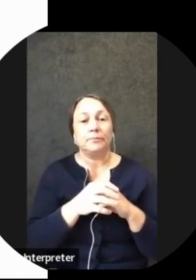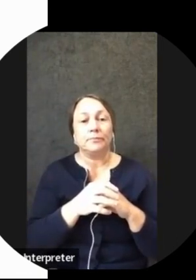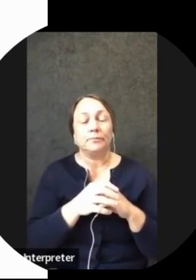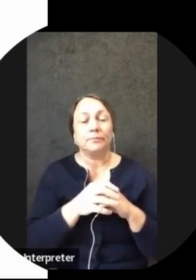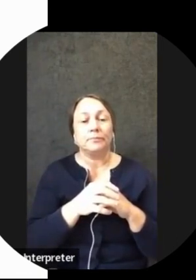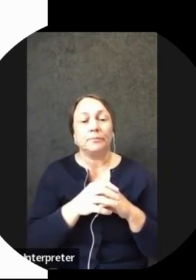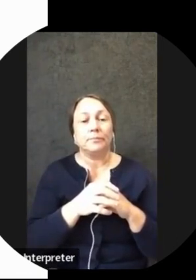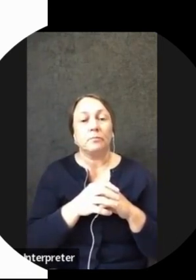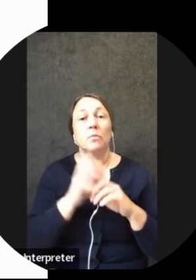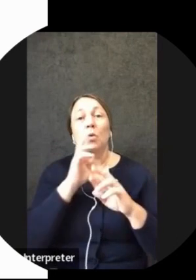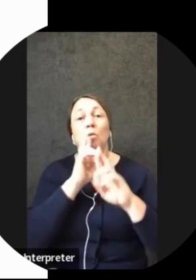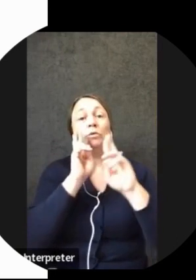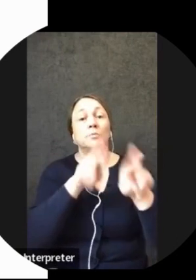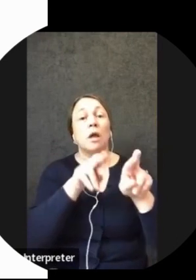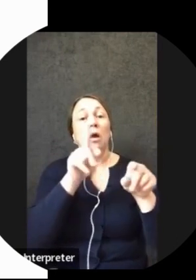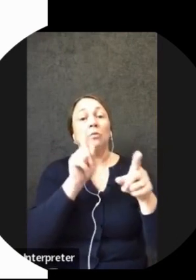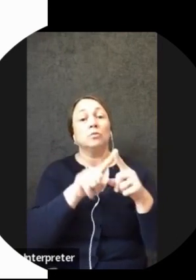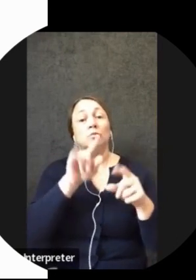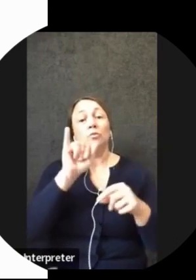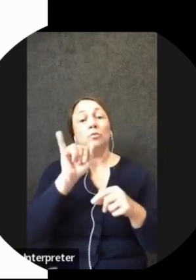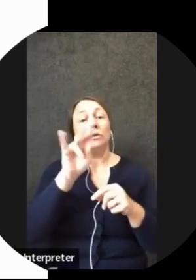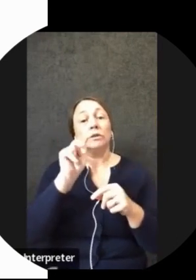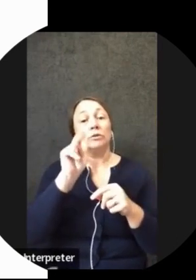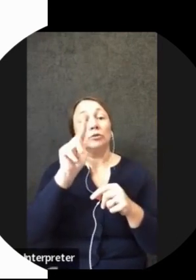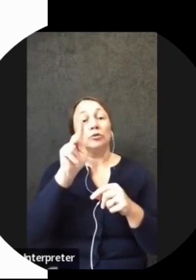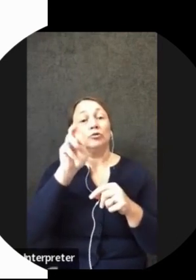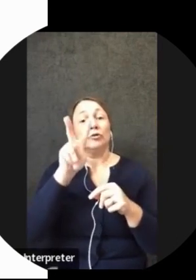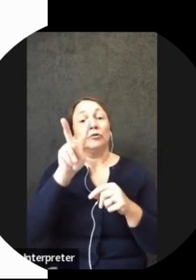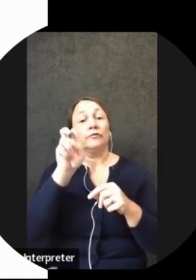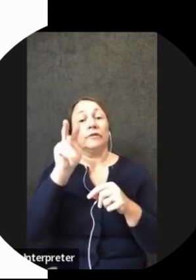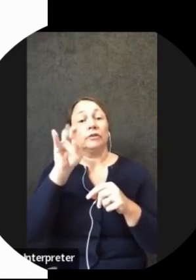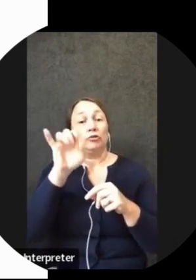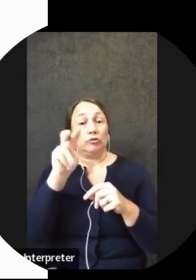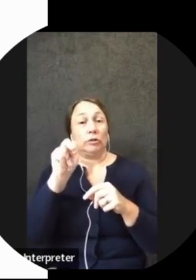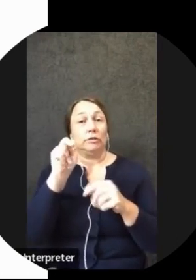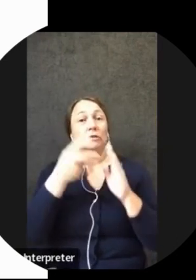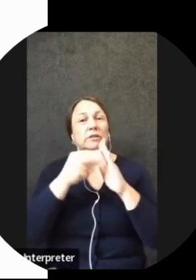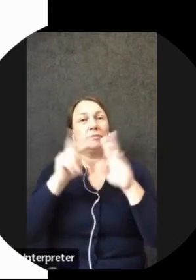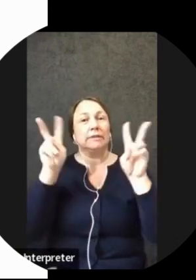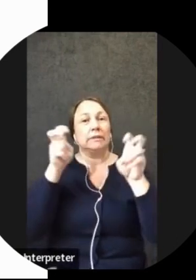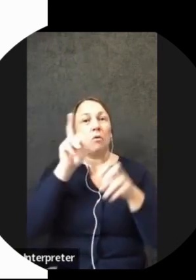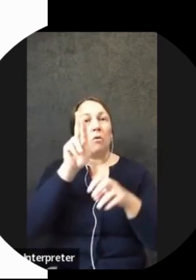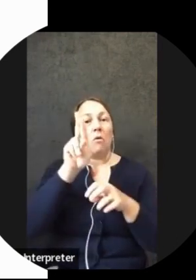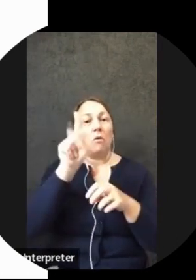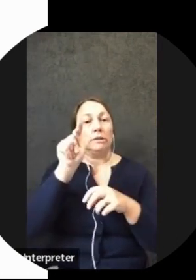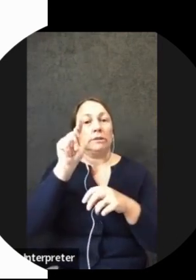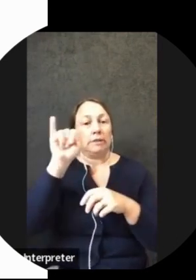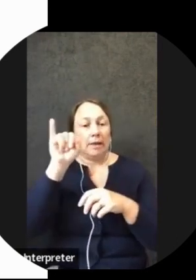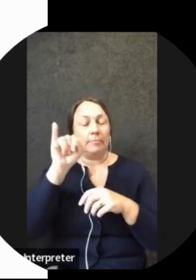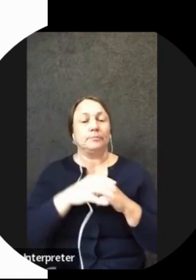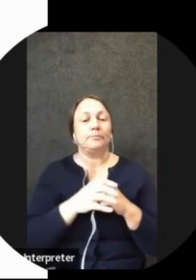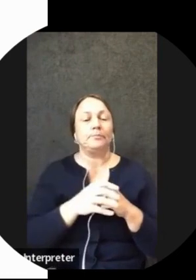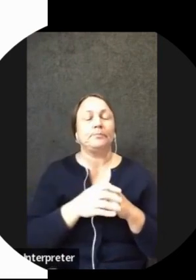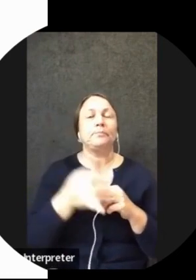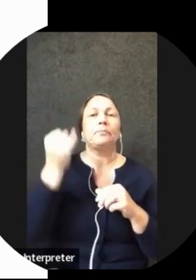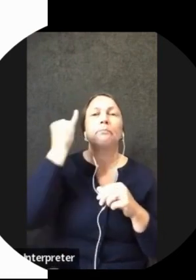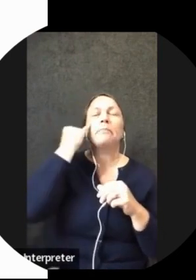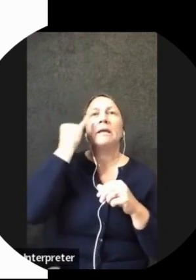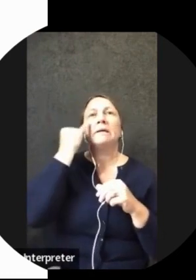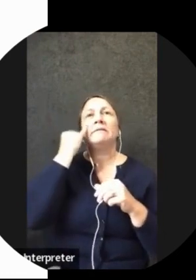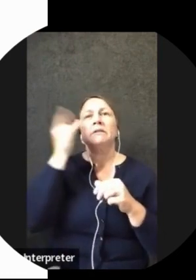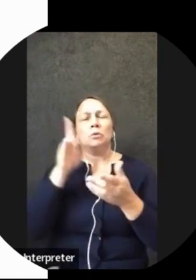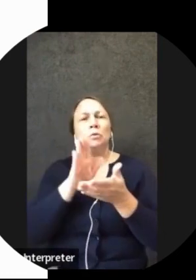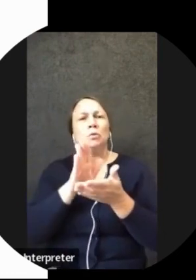Response to intervention, or RTI. So if a school district decides to